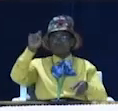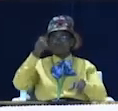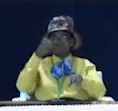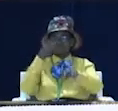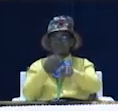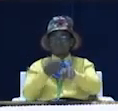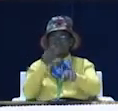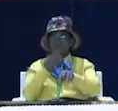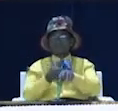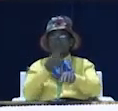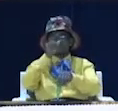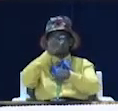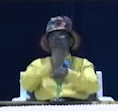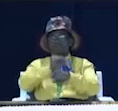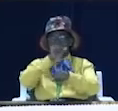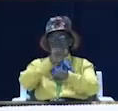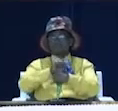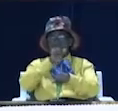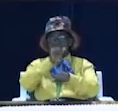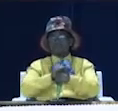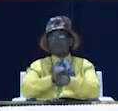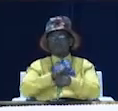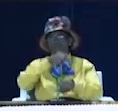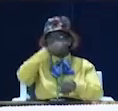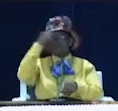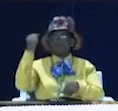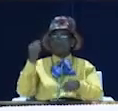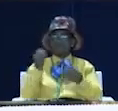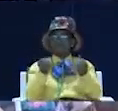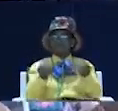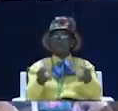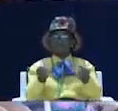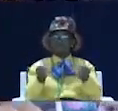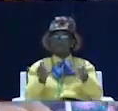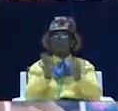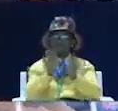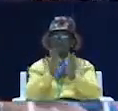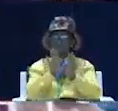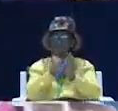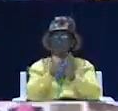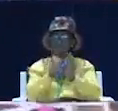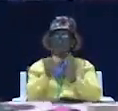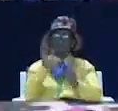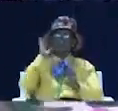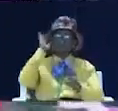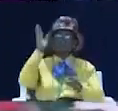Because many doors will open simultaneously.